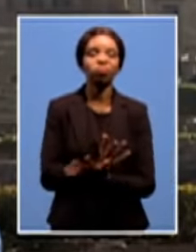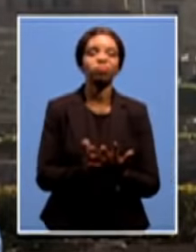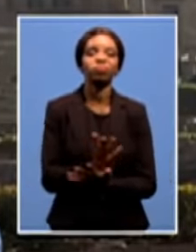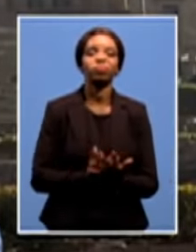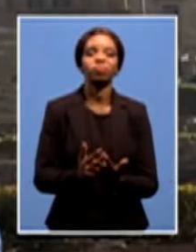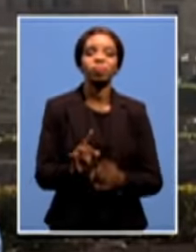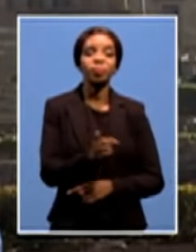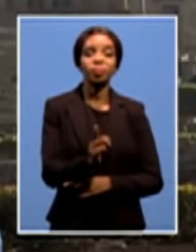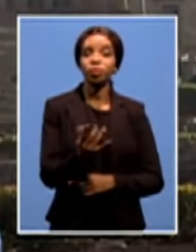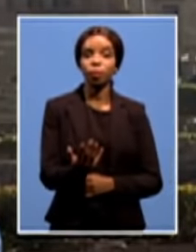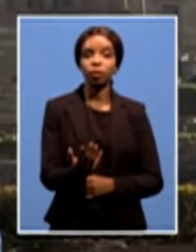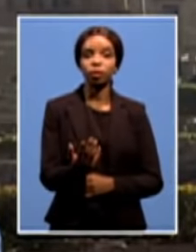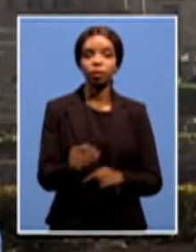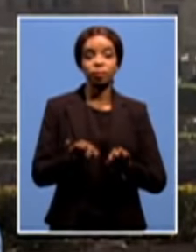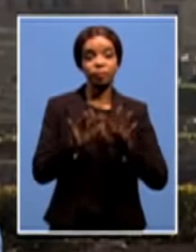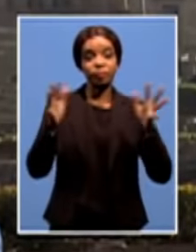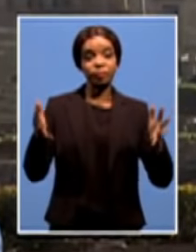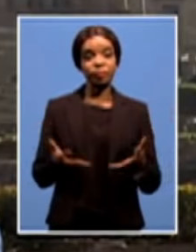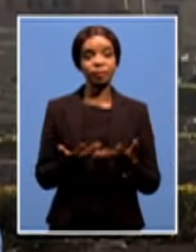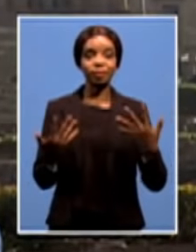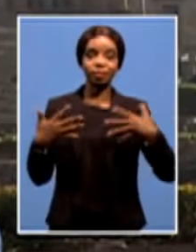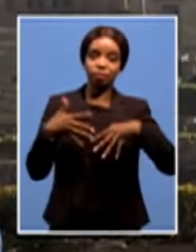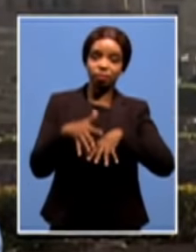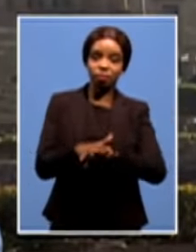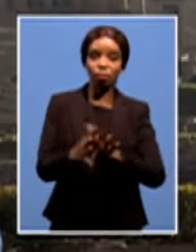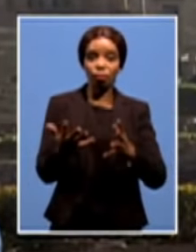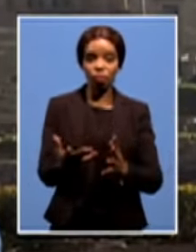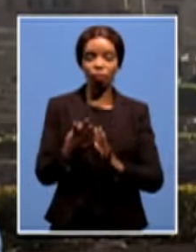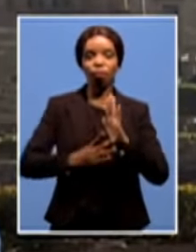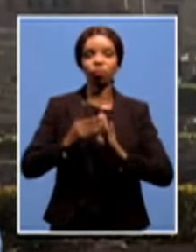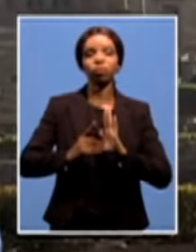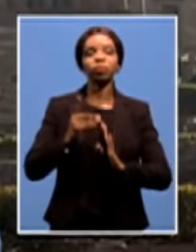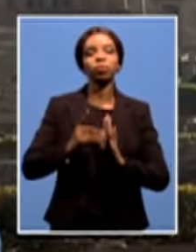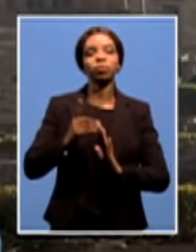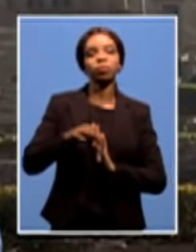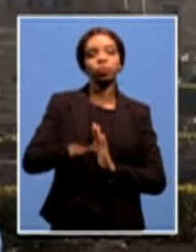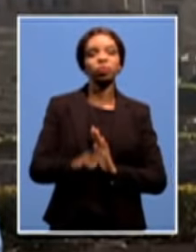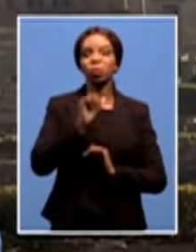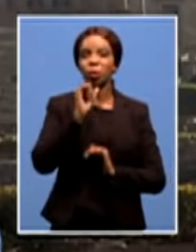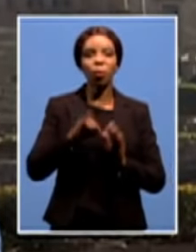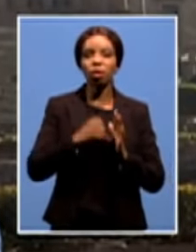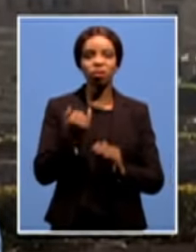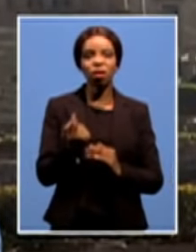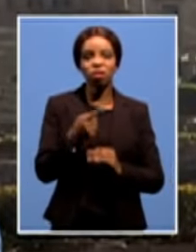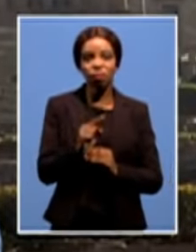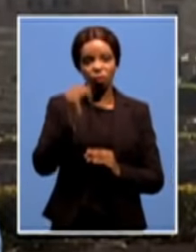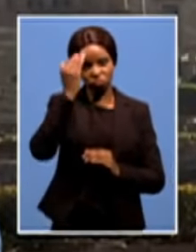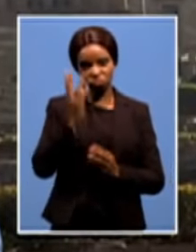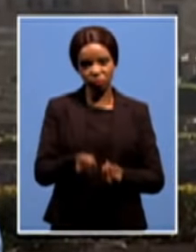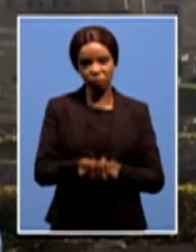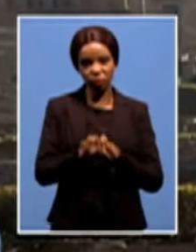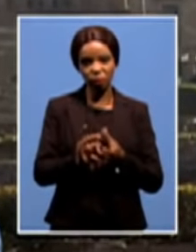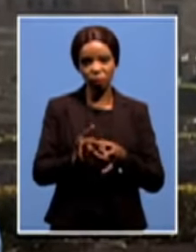a holistic, integrated development of the child, not just their cognitive development, but